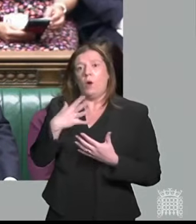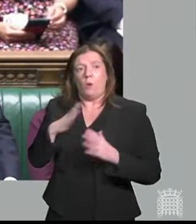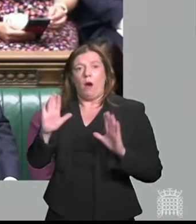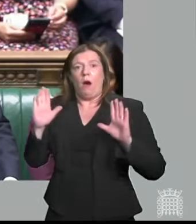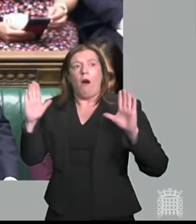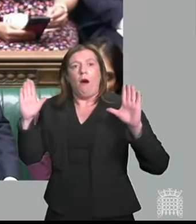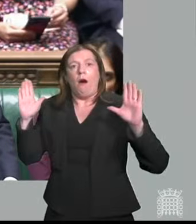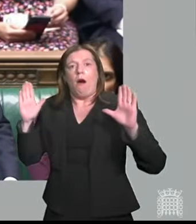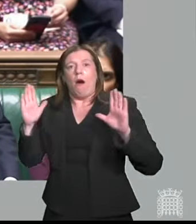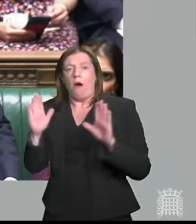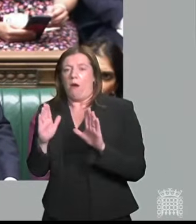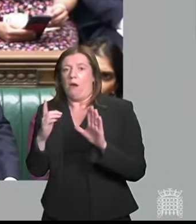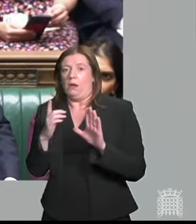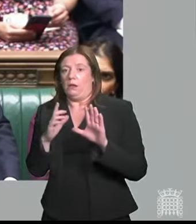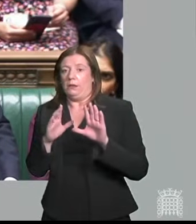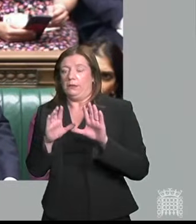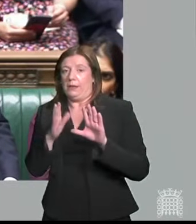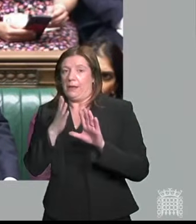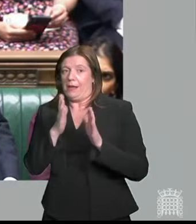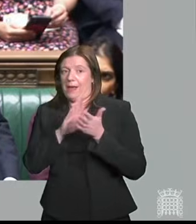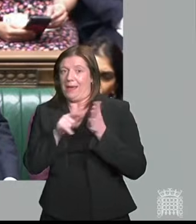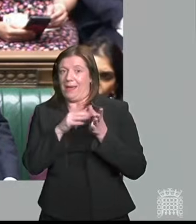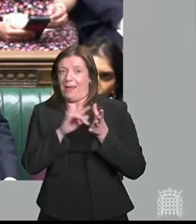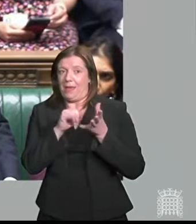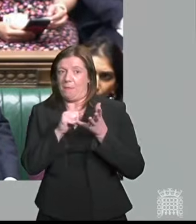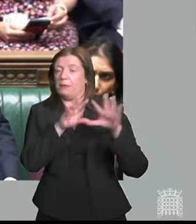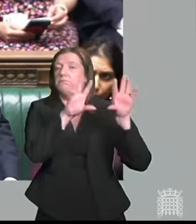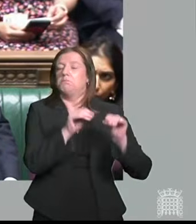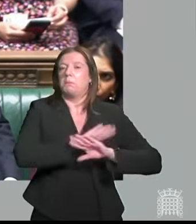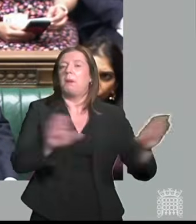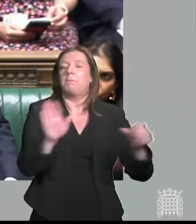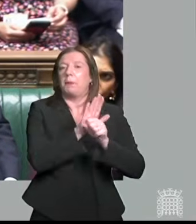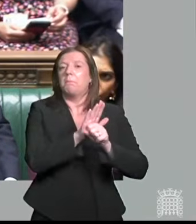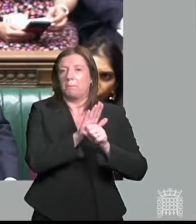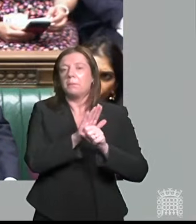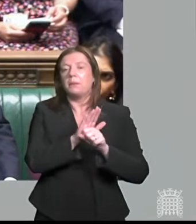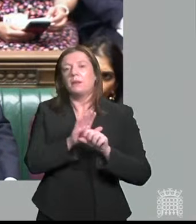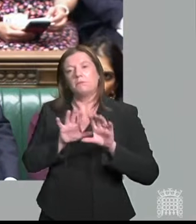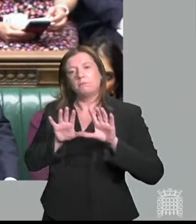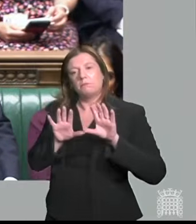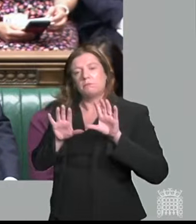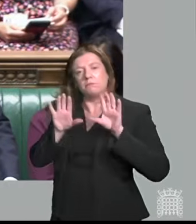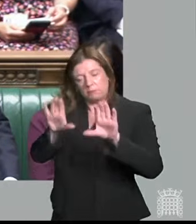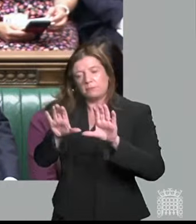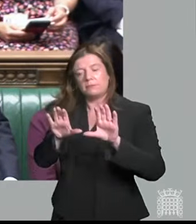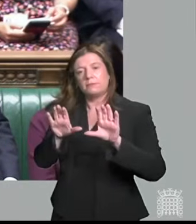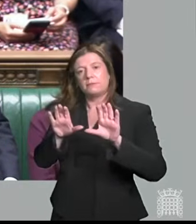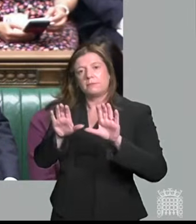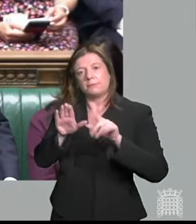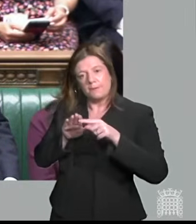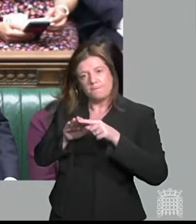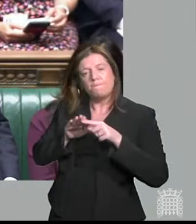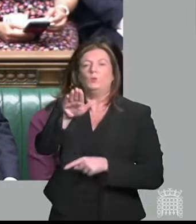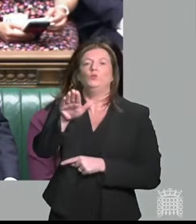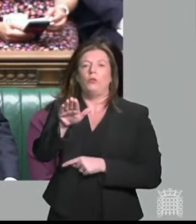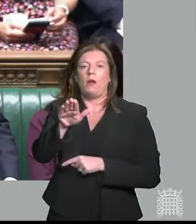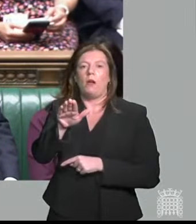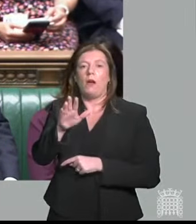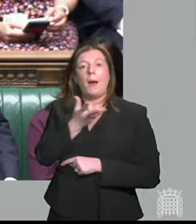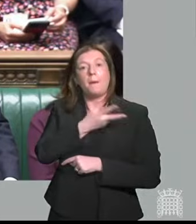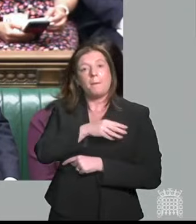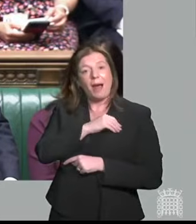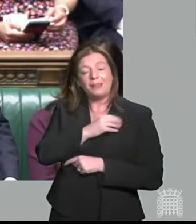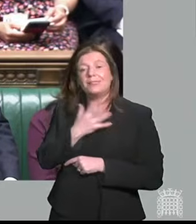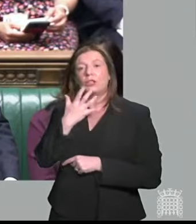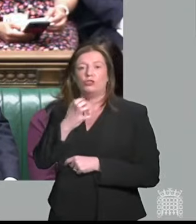this crisis beyond dealing with Hamas, the terrorist organisation, but also to strive very hard to a future where Palestinians